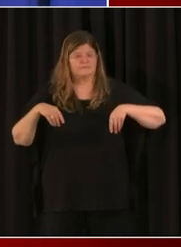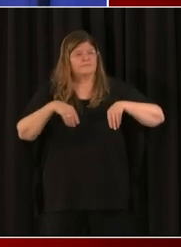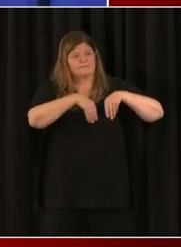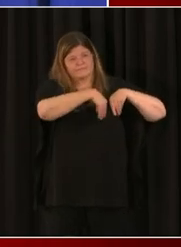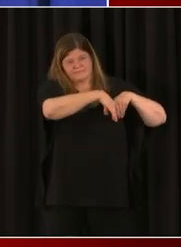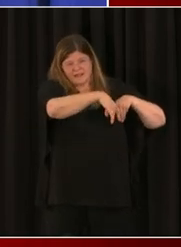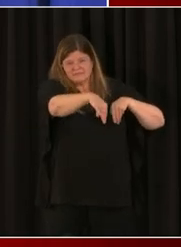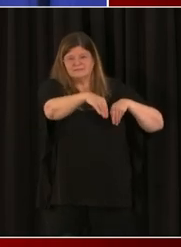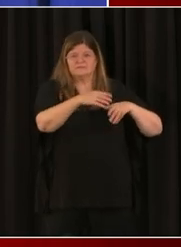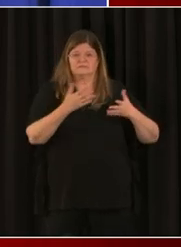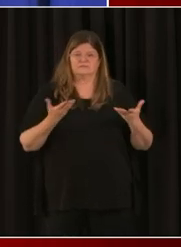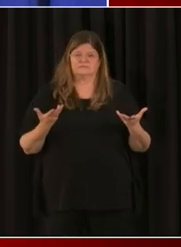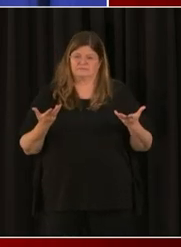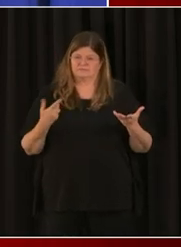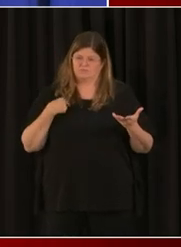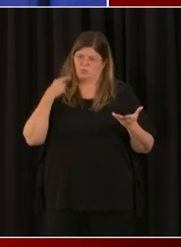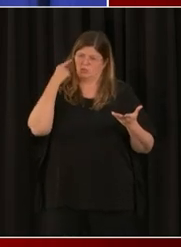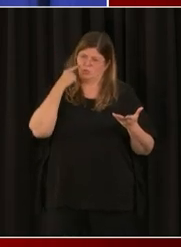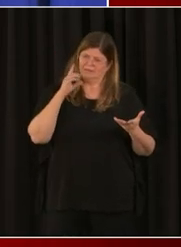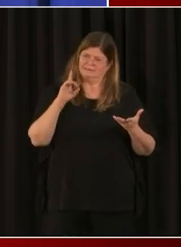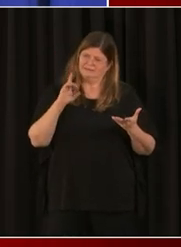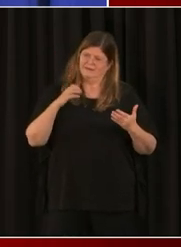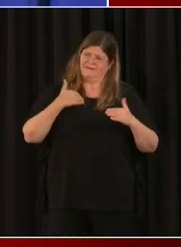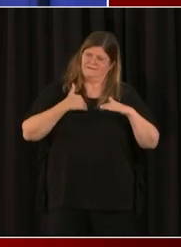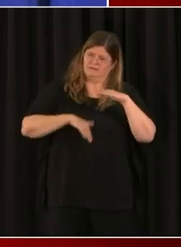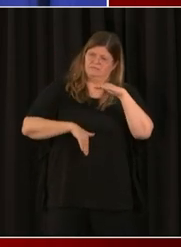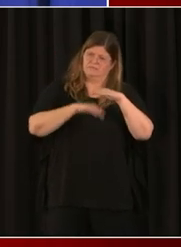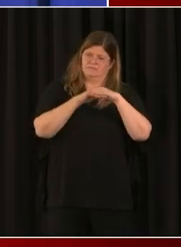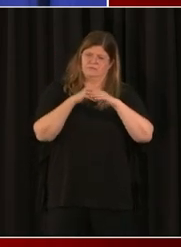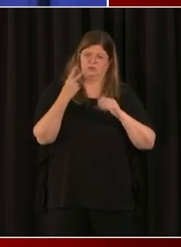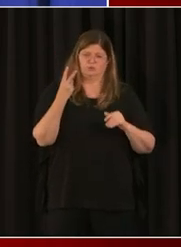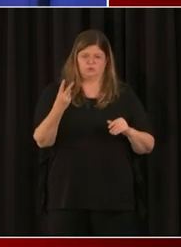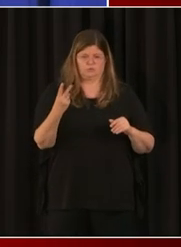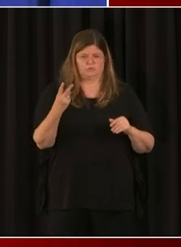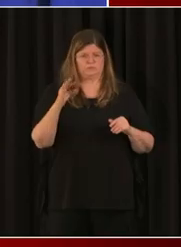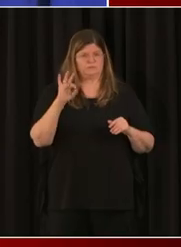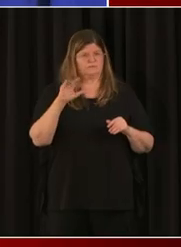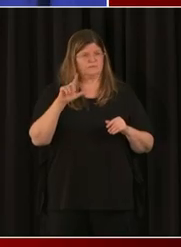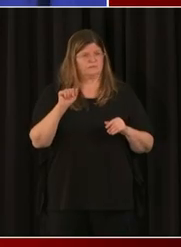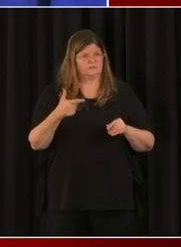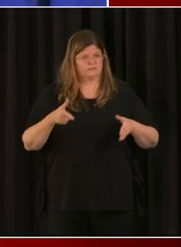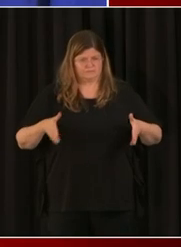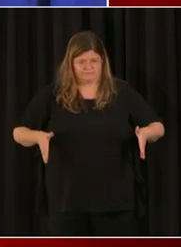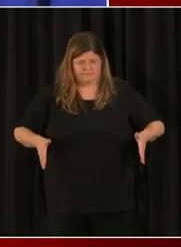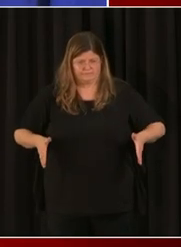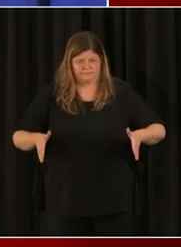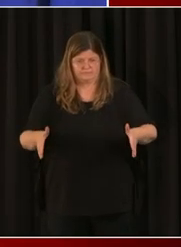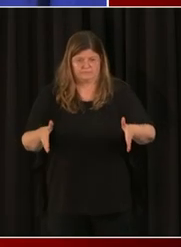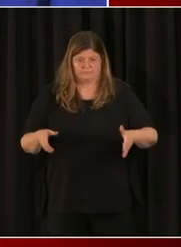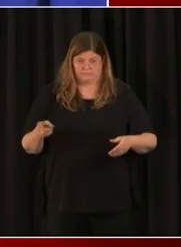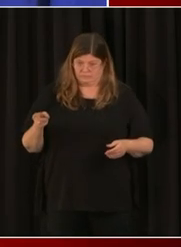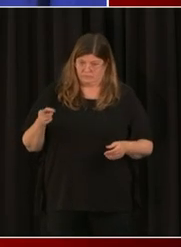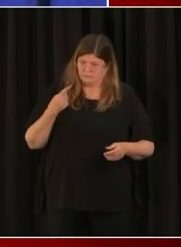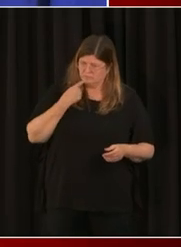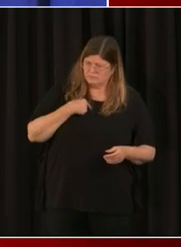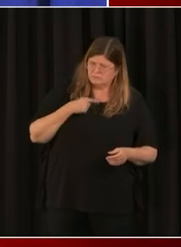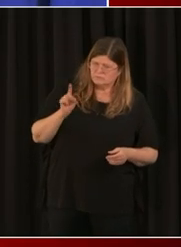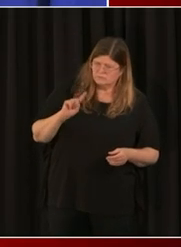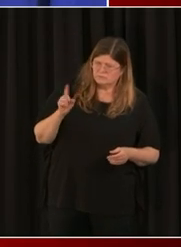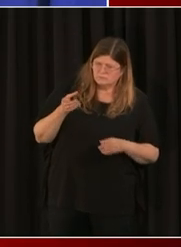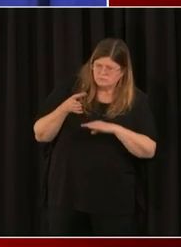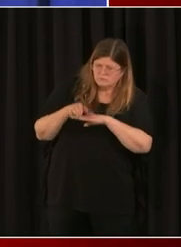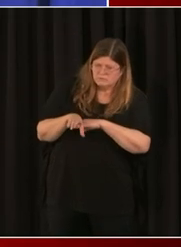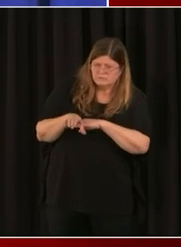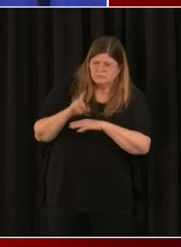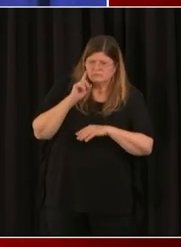indoor dining. And I'm just wondering what kind of enforcement you've seen, if you've seen this, or what anybody can tell us about enforcement